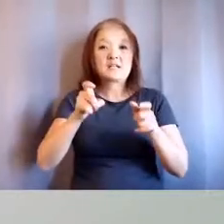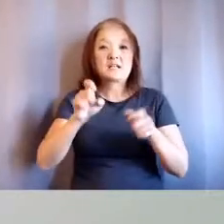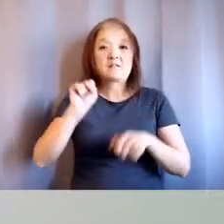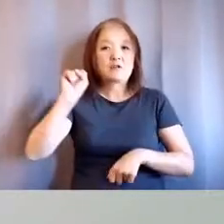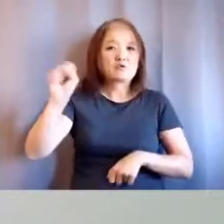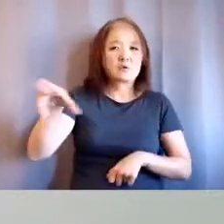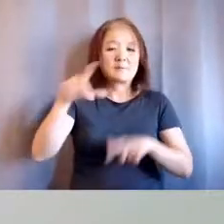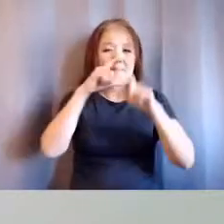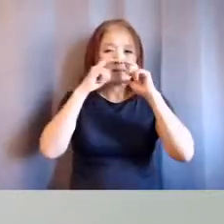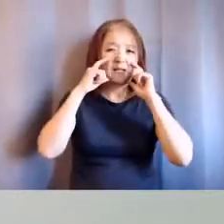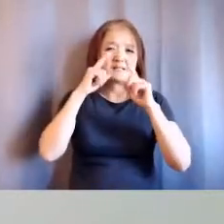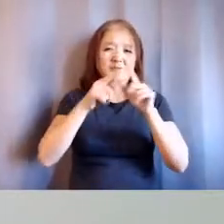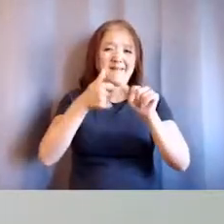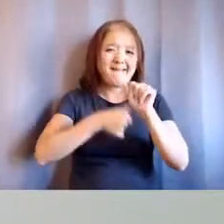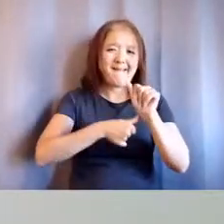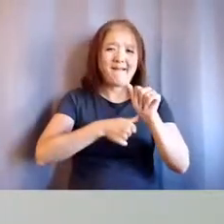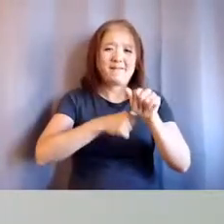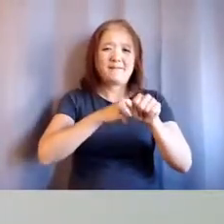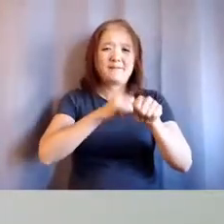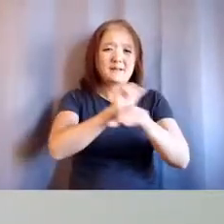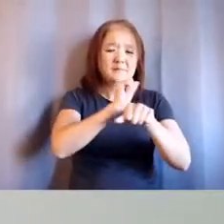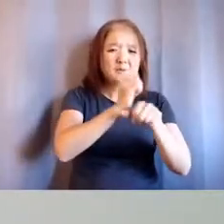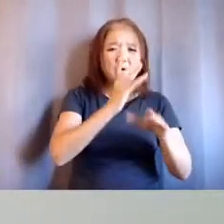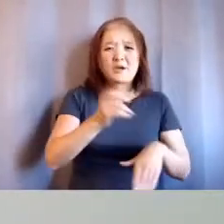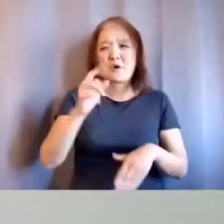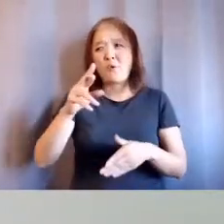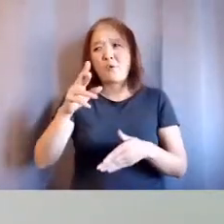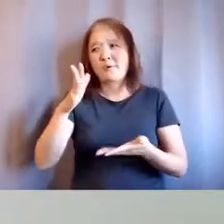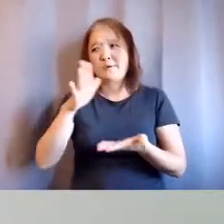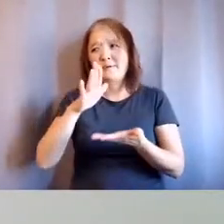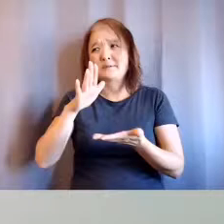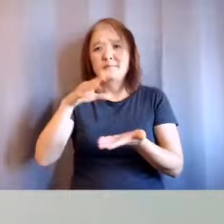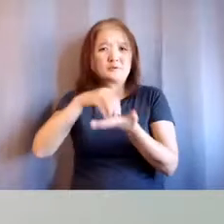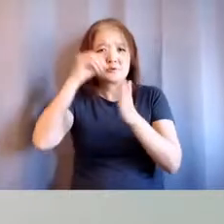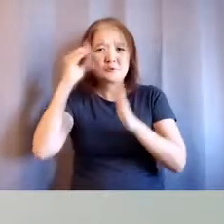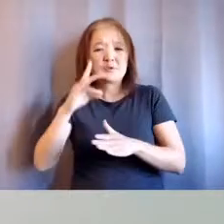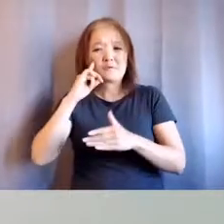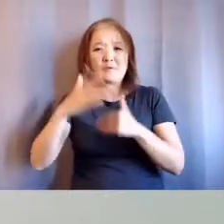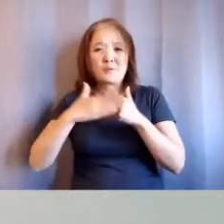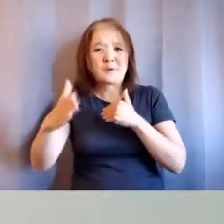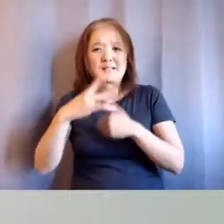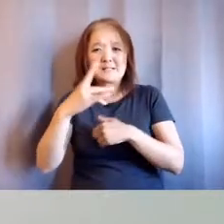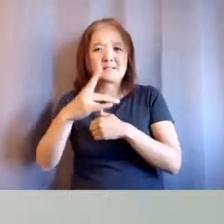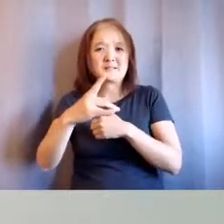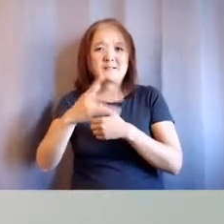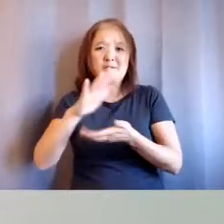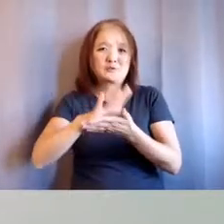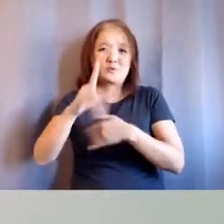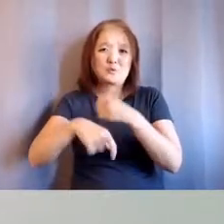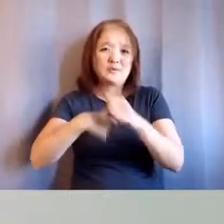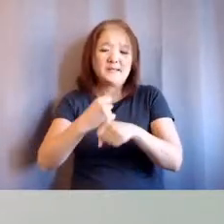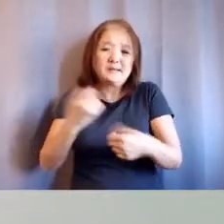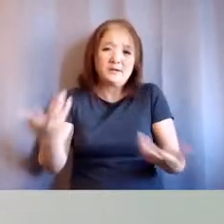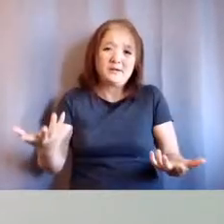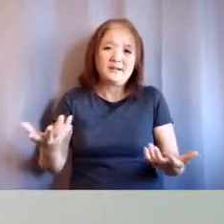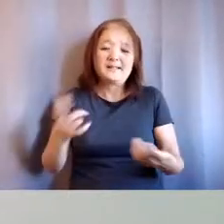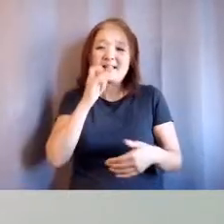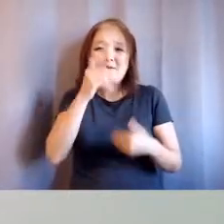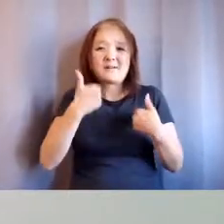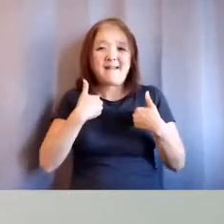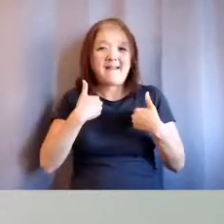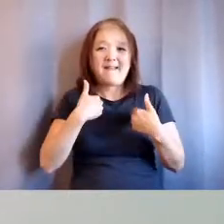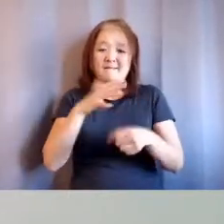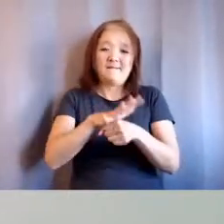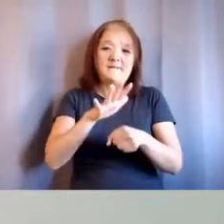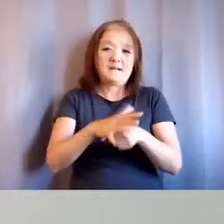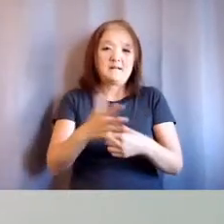employee or even every student every single day for an entire school year. They just don't have that kind of supply. So